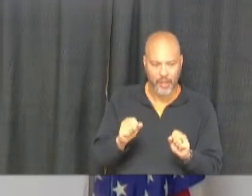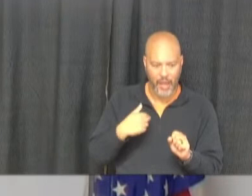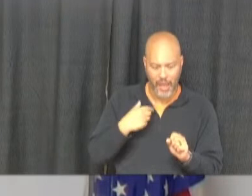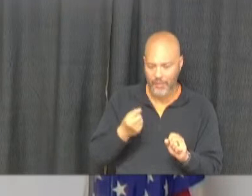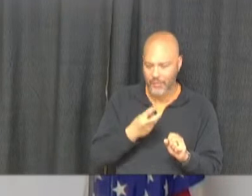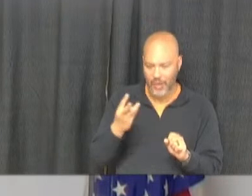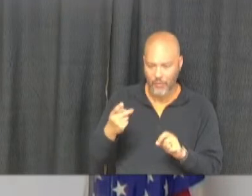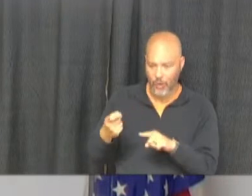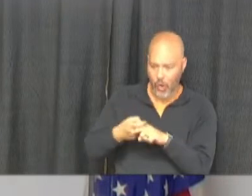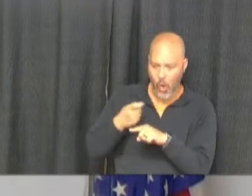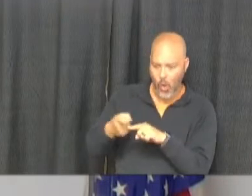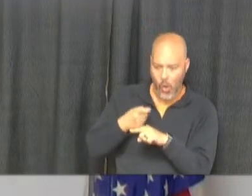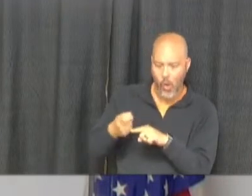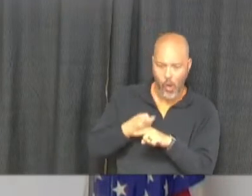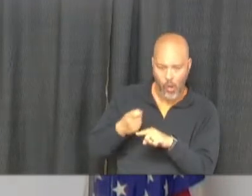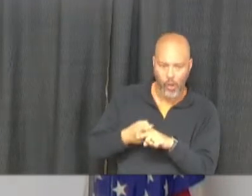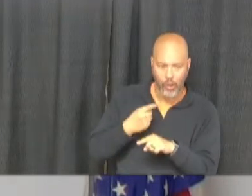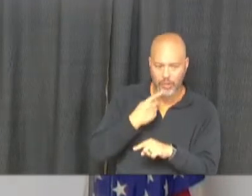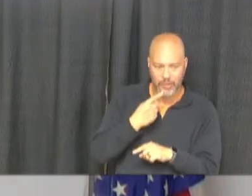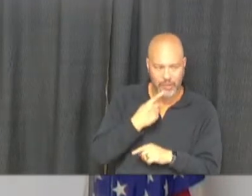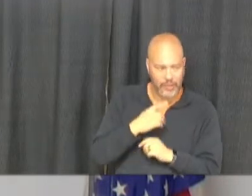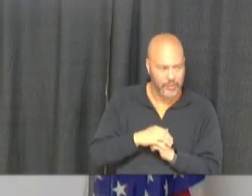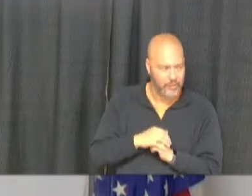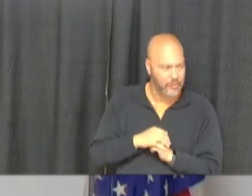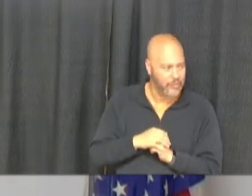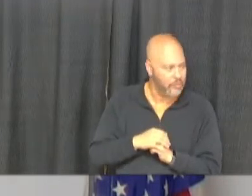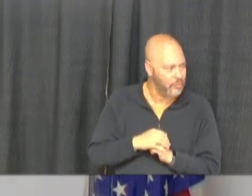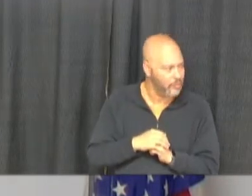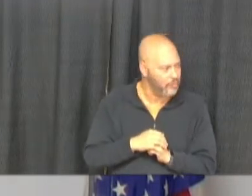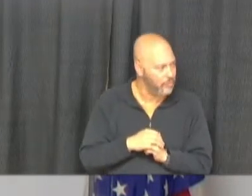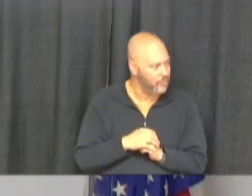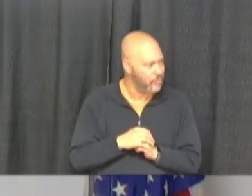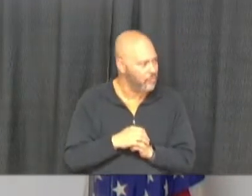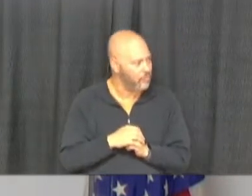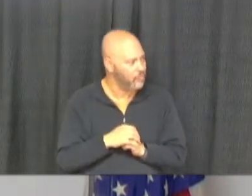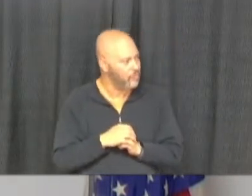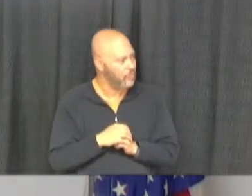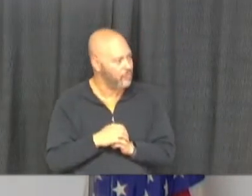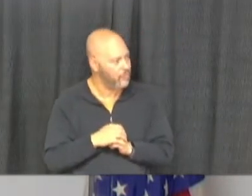several phone calls where someone will call me and it's been,